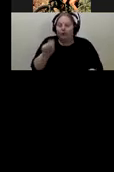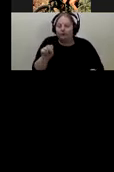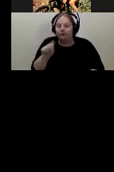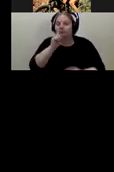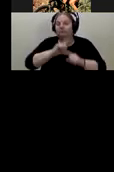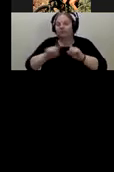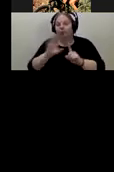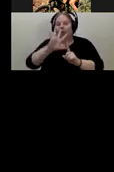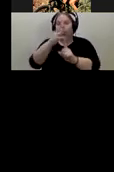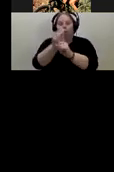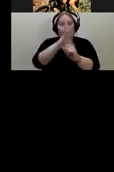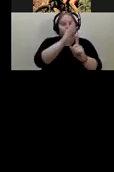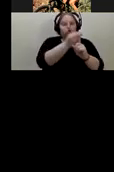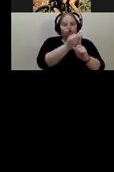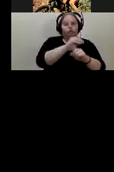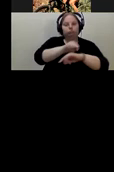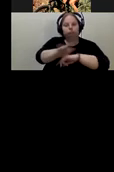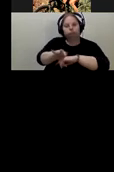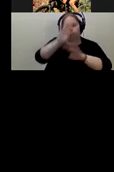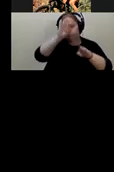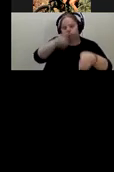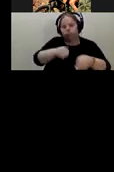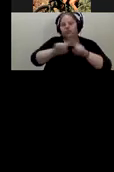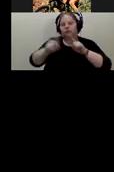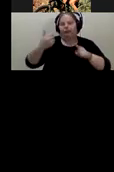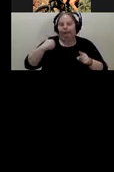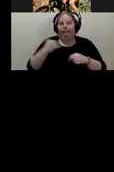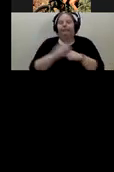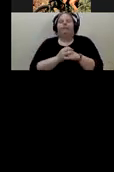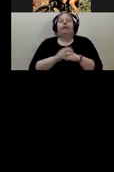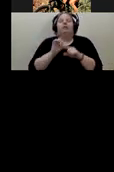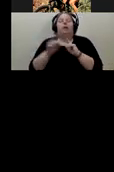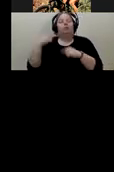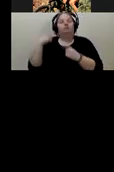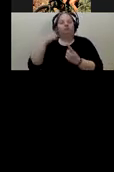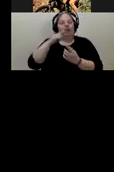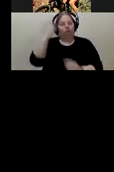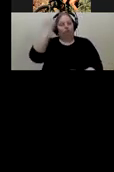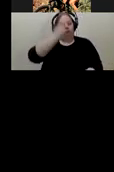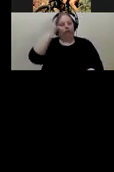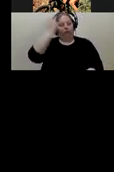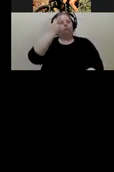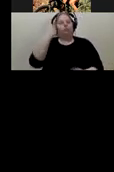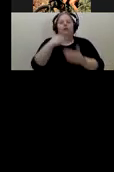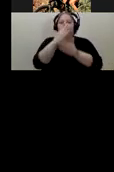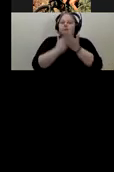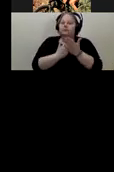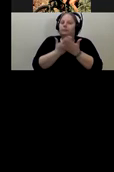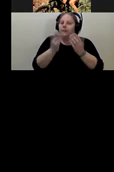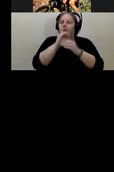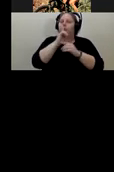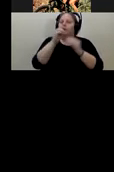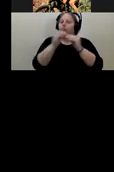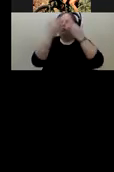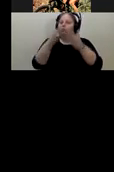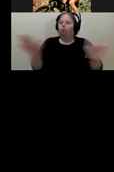different cultural focus and so forth. And what I've discovered is there are some things that really are broadly in common